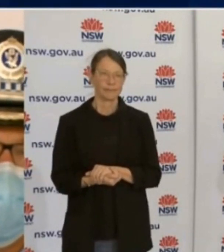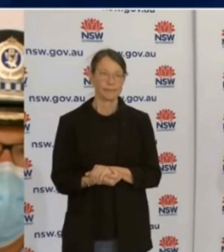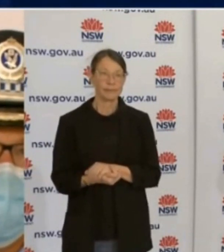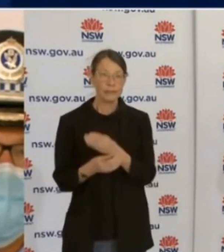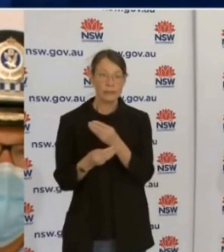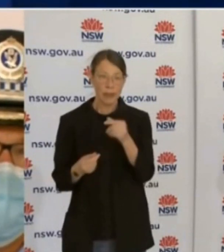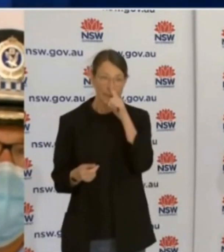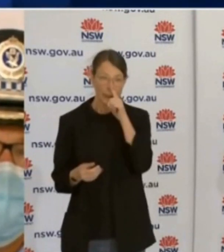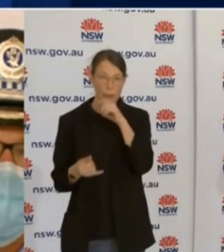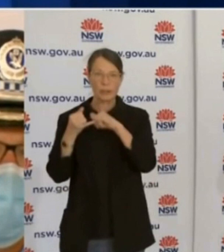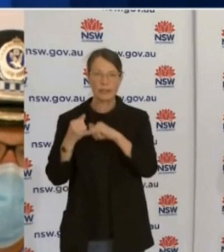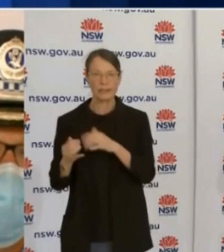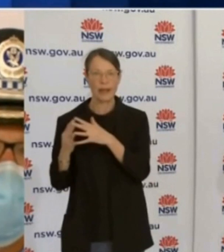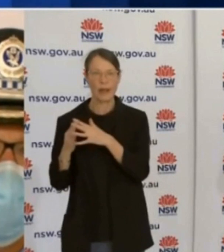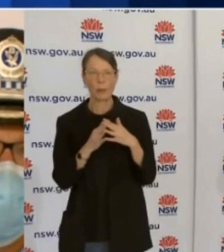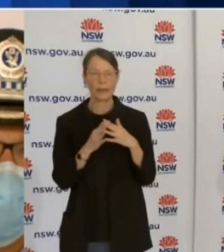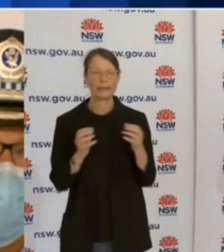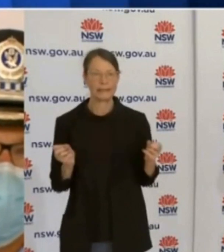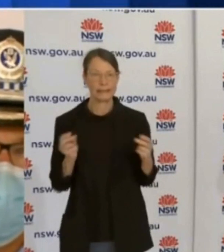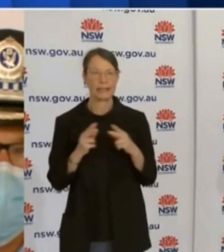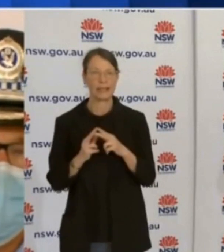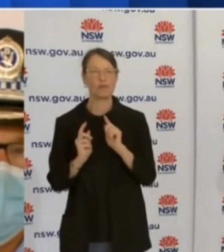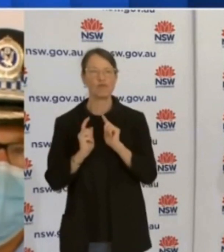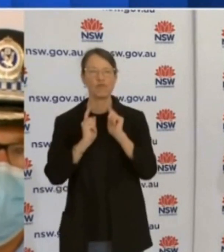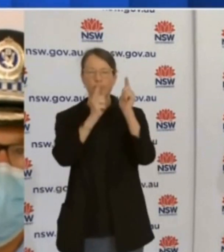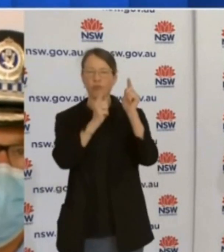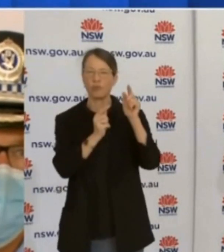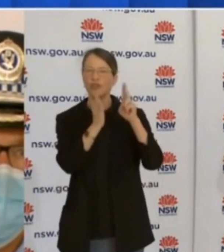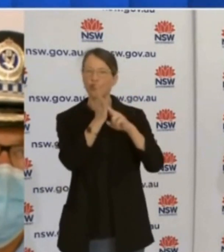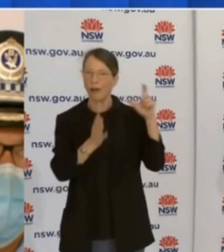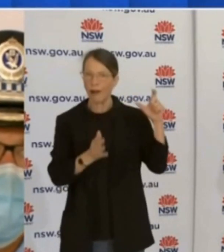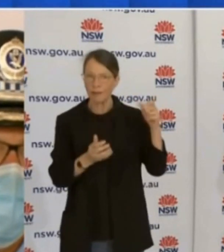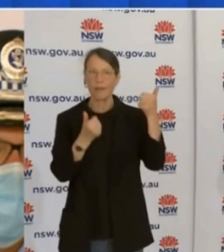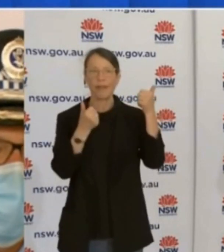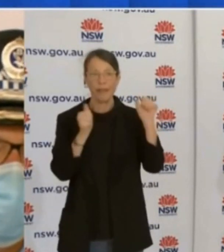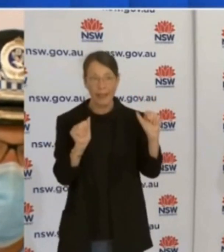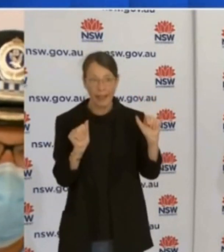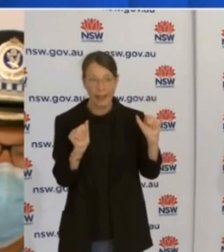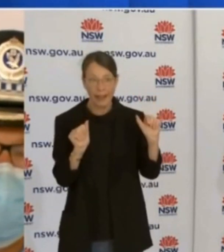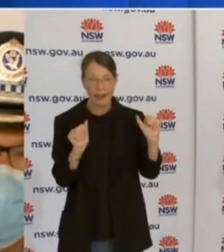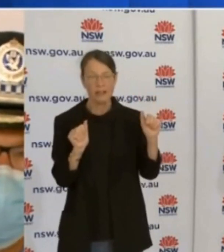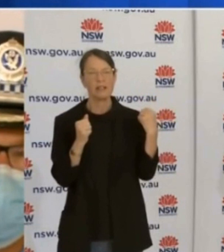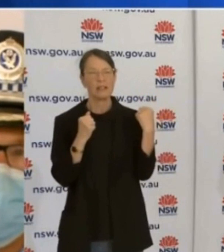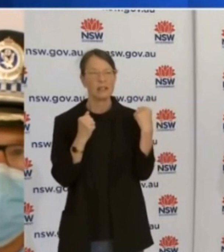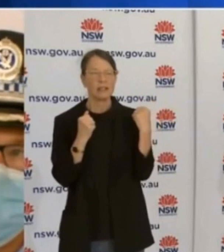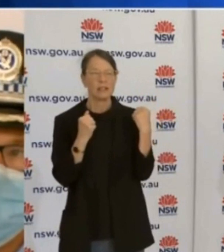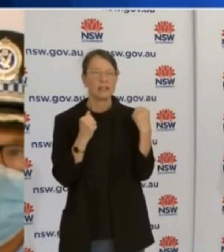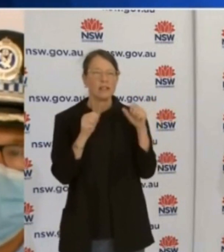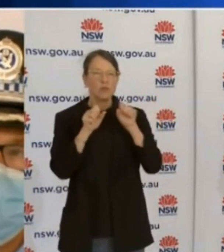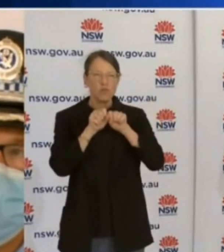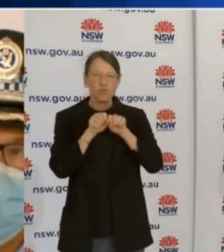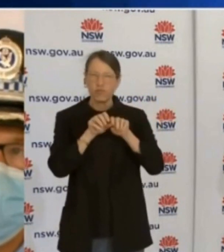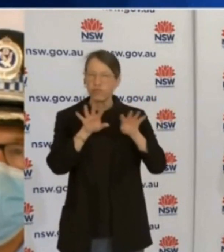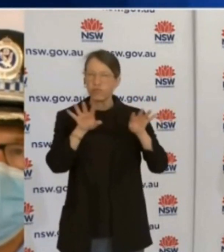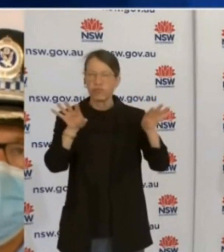southwest Sydney to Newcastle and then from there went and spread the infection,